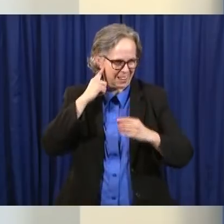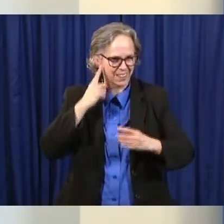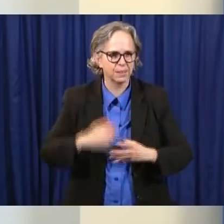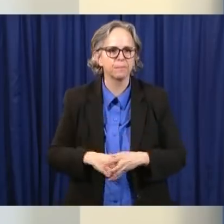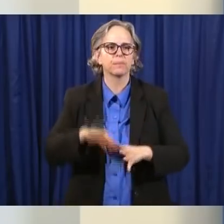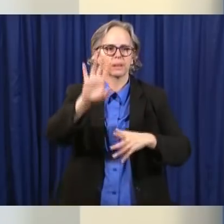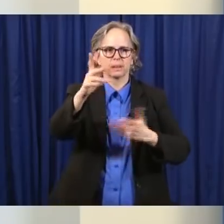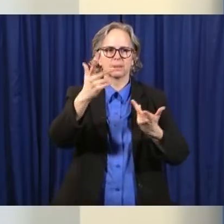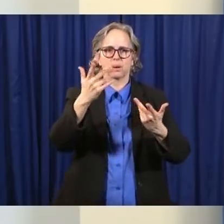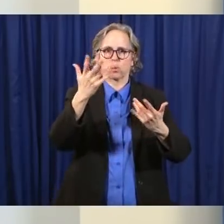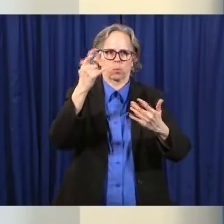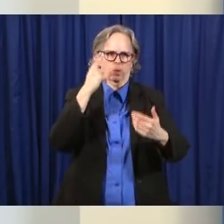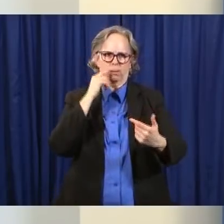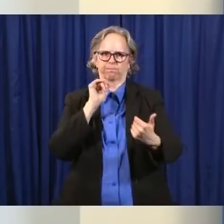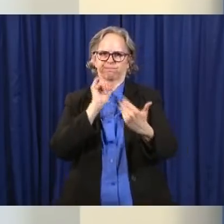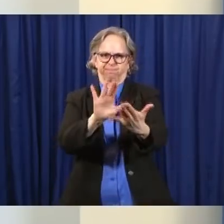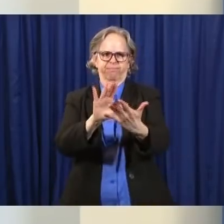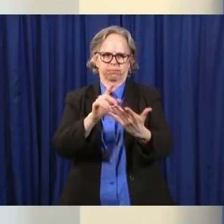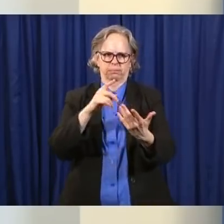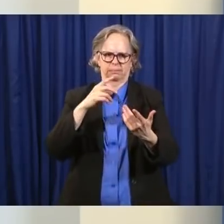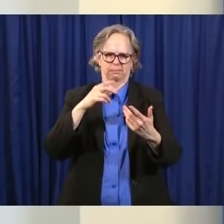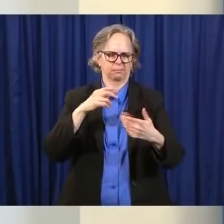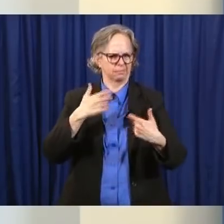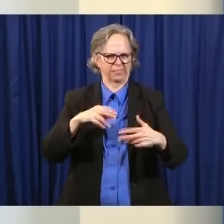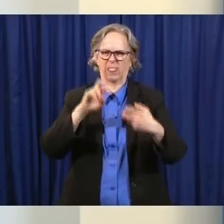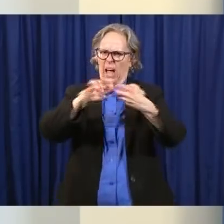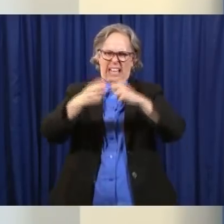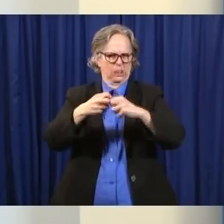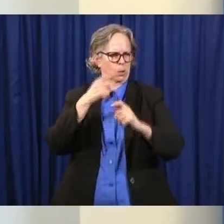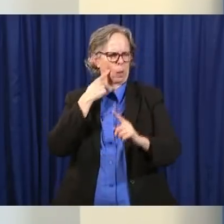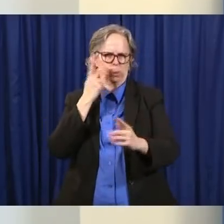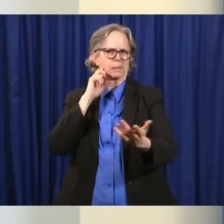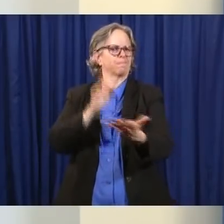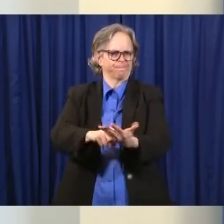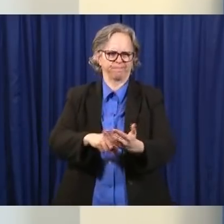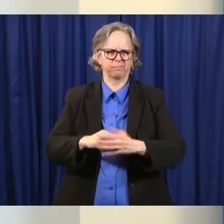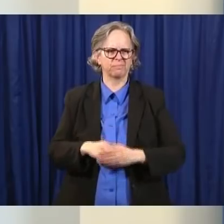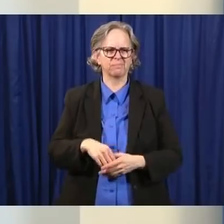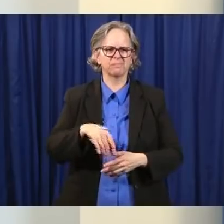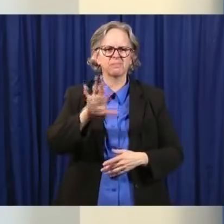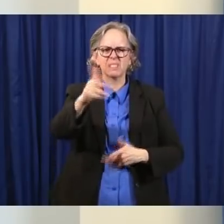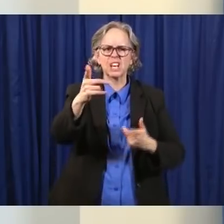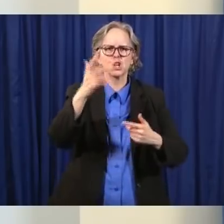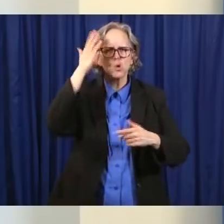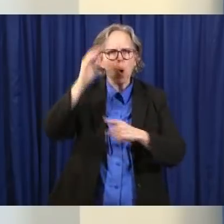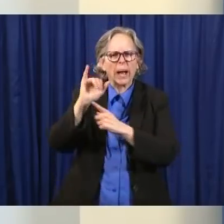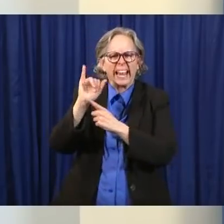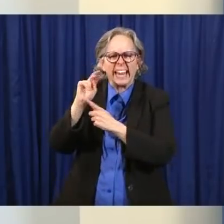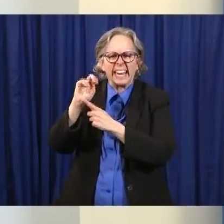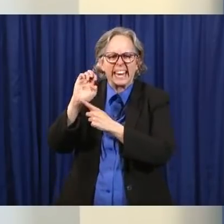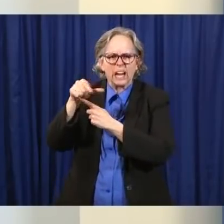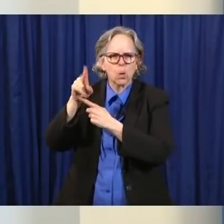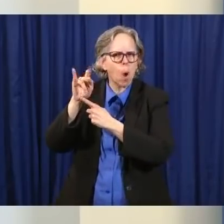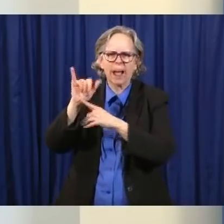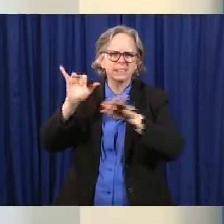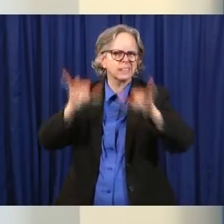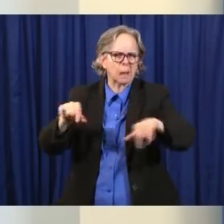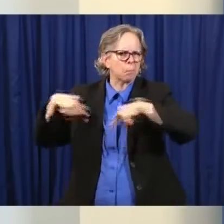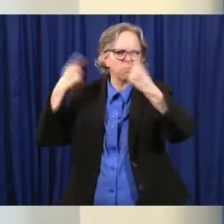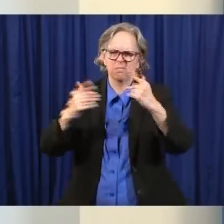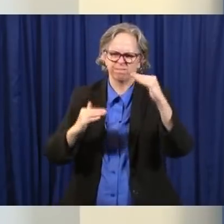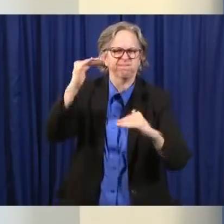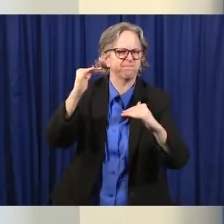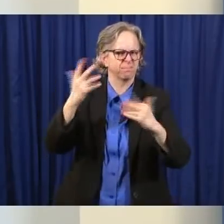we face, the disparities we have been living with all too long, it's also an opportunity for us to better address